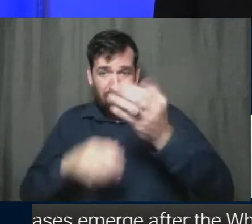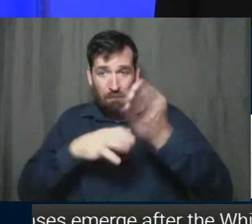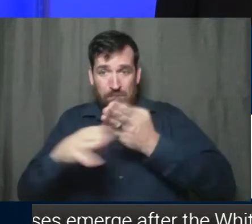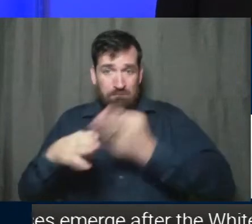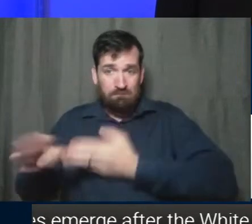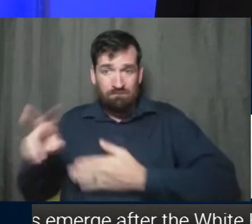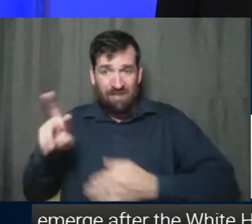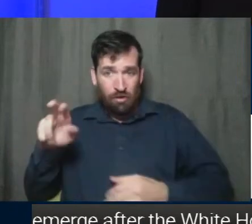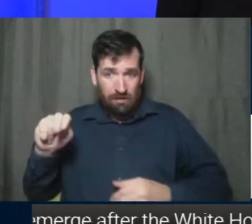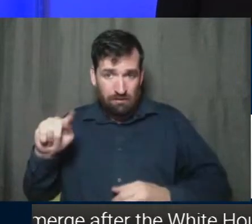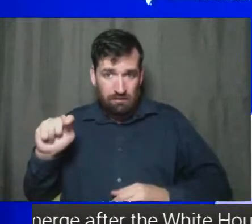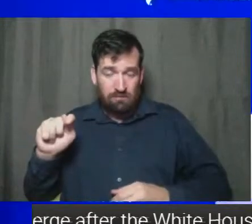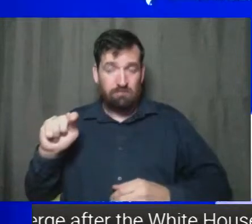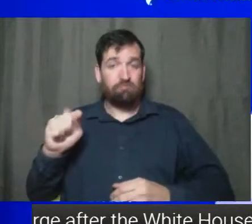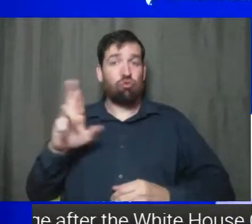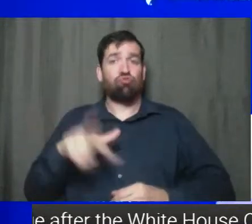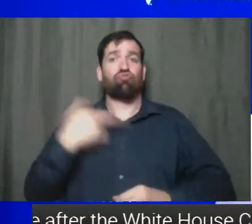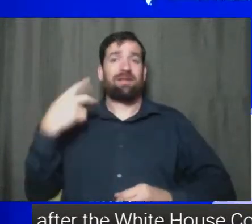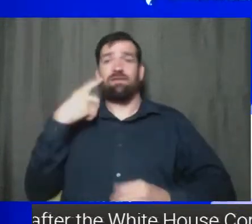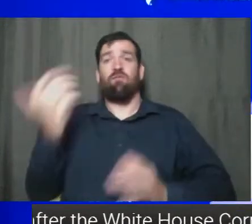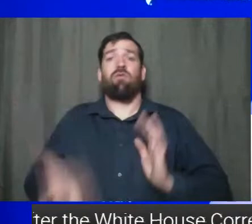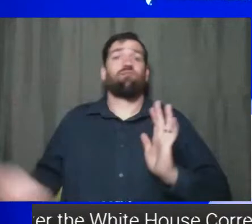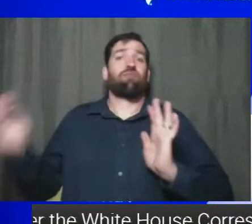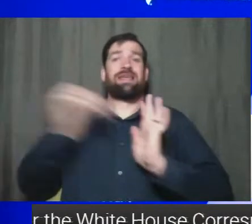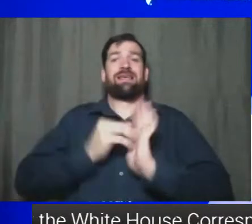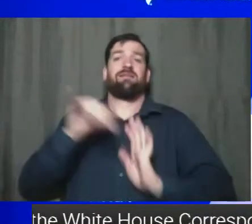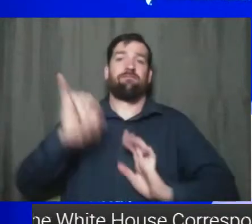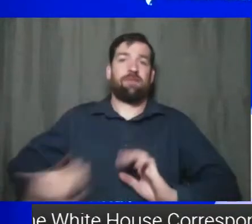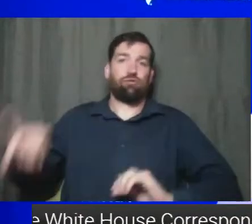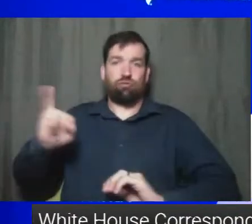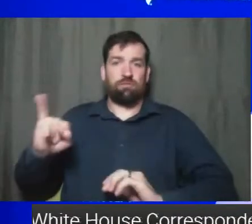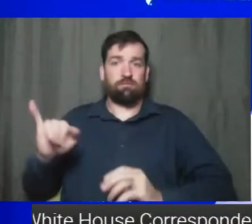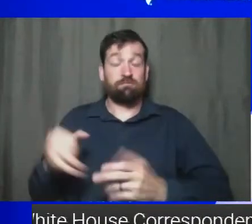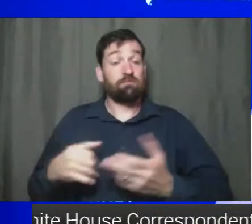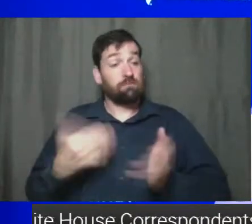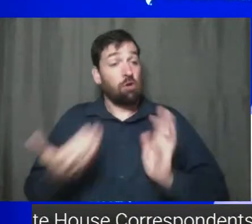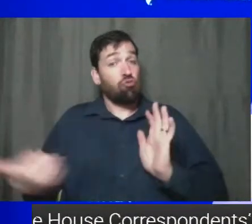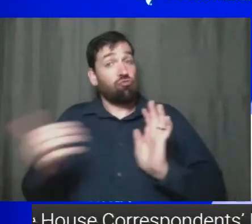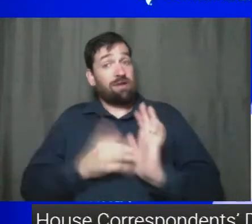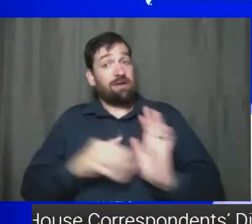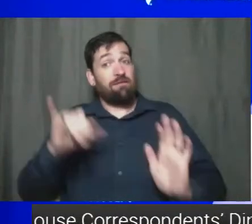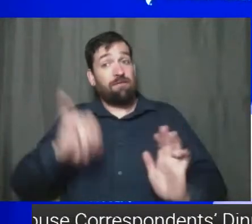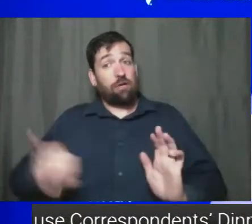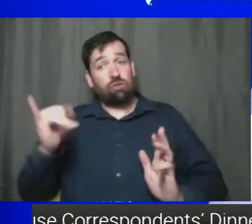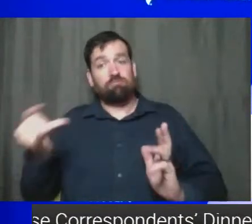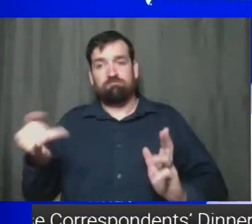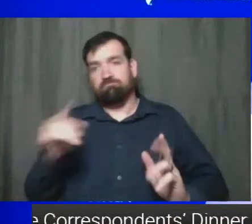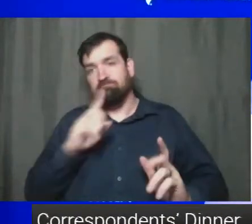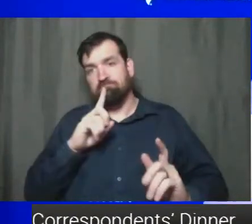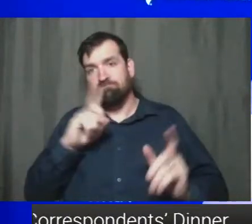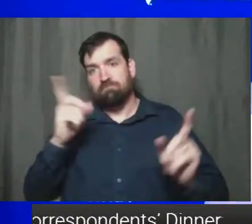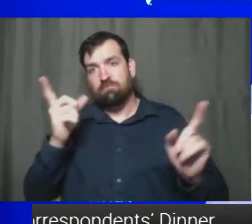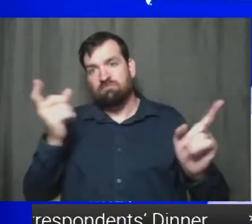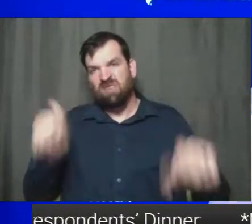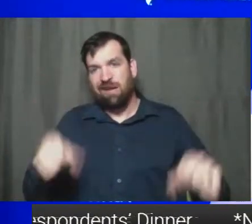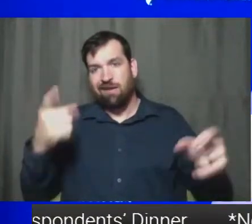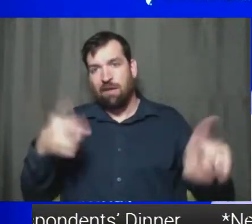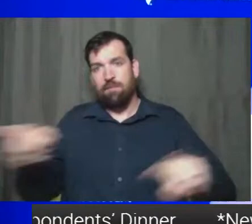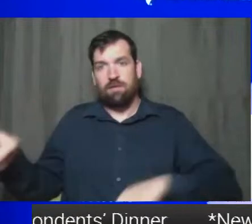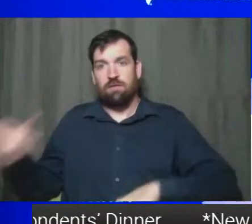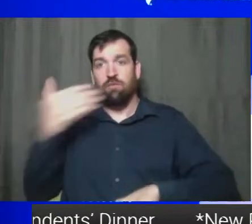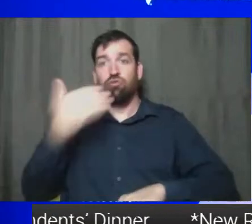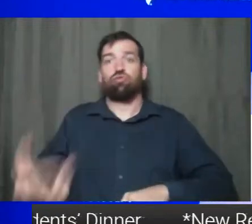Yeah. I think reinfection certainly can happen. We have seen this. There's been 2 good papers now looking